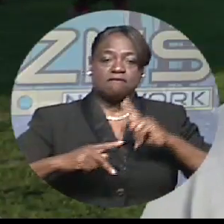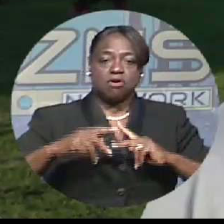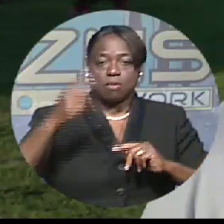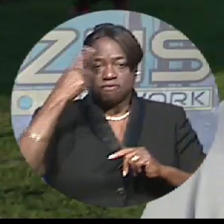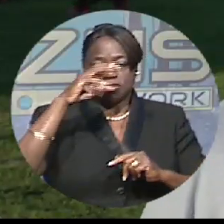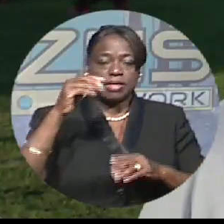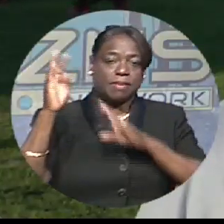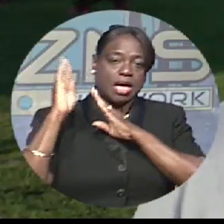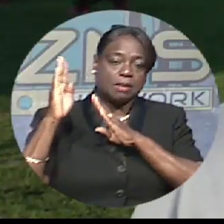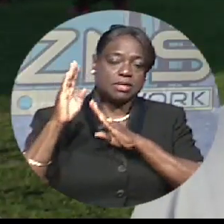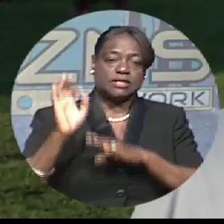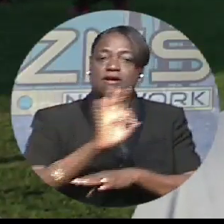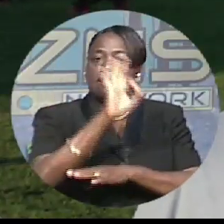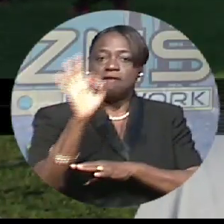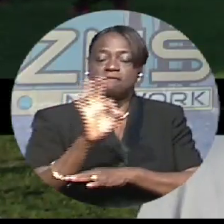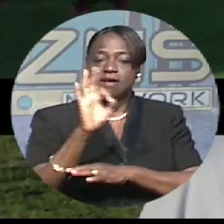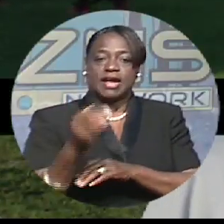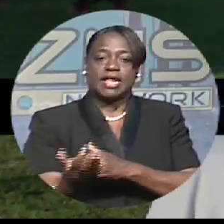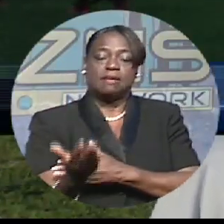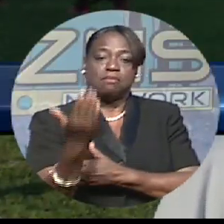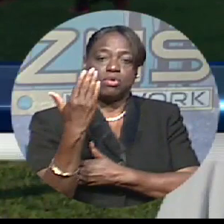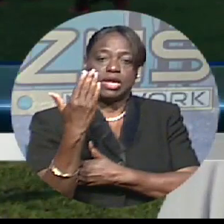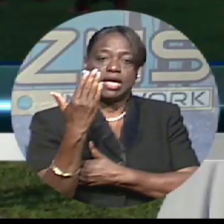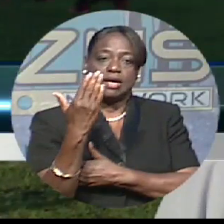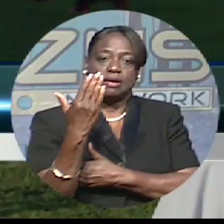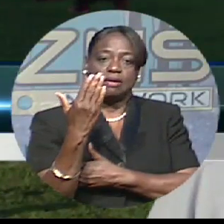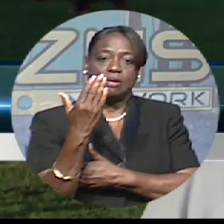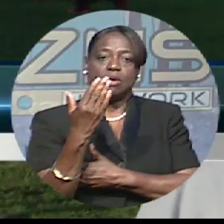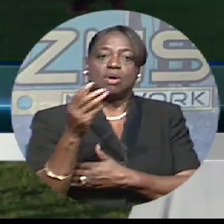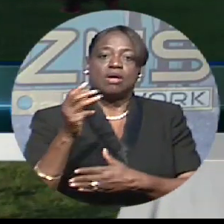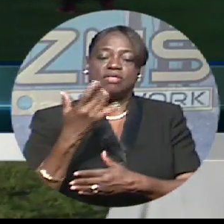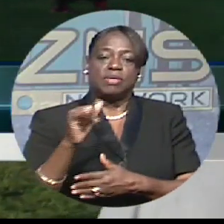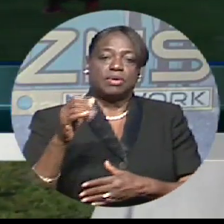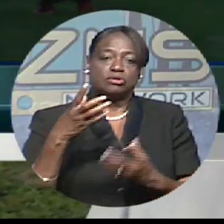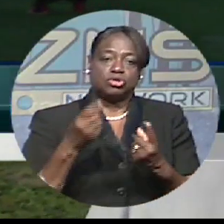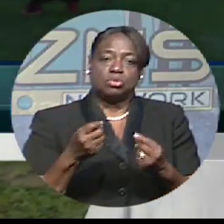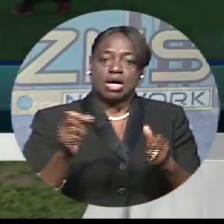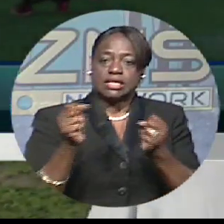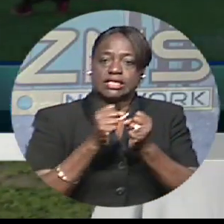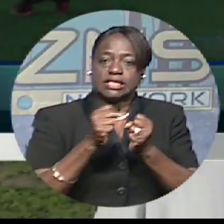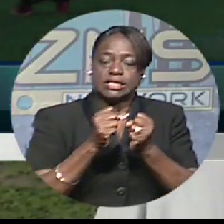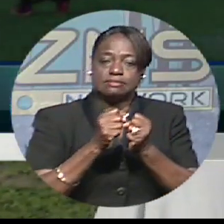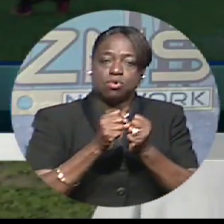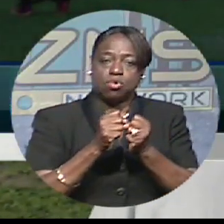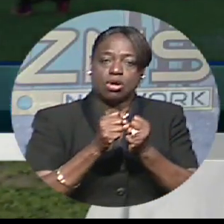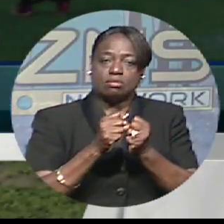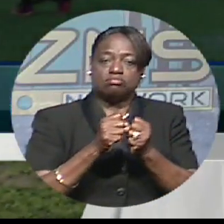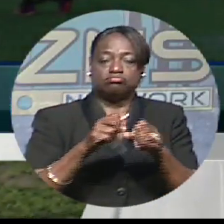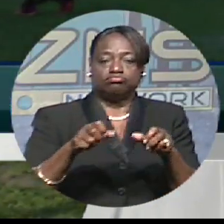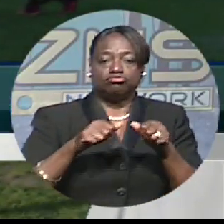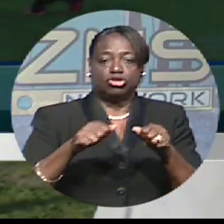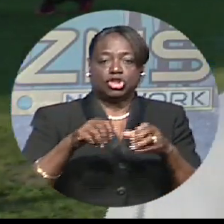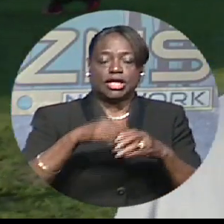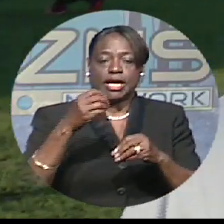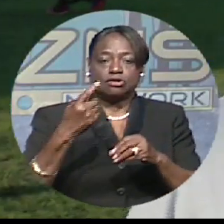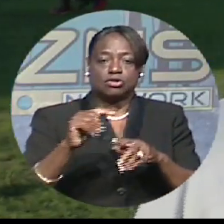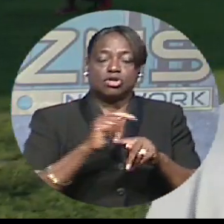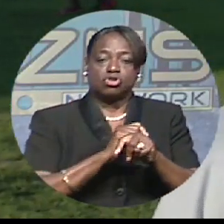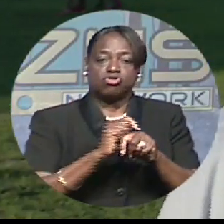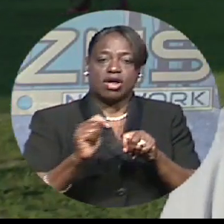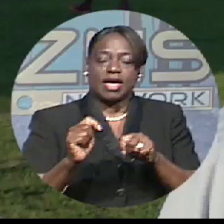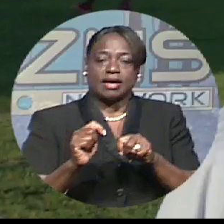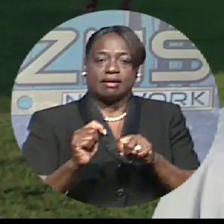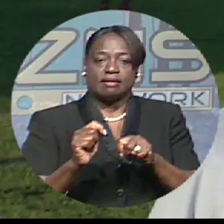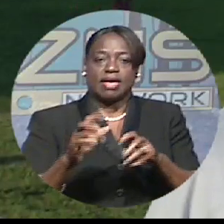morning, we would expect that maybe they'll do a little small shakeout at the track, just go to the track, visit it, get familiarized with the warm-up area and everything